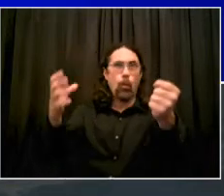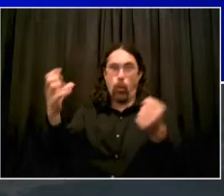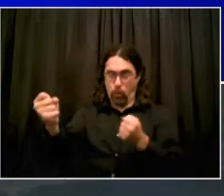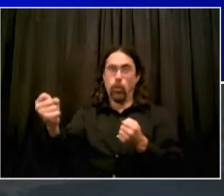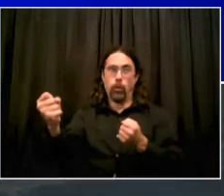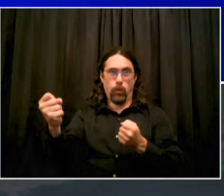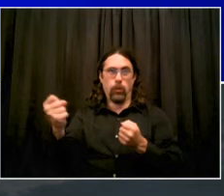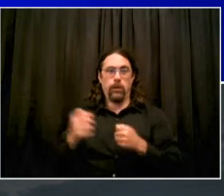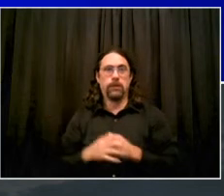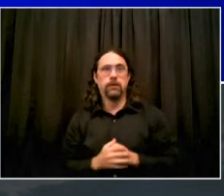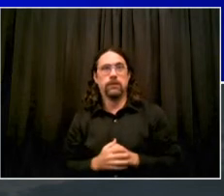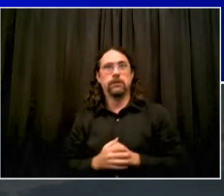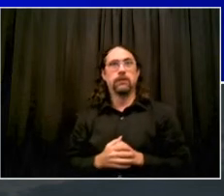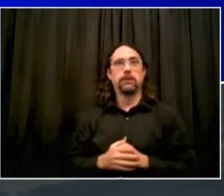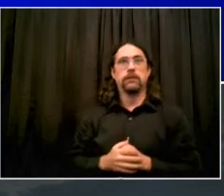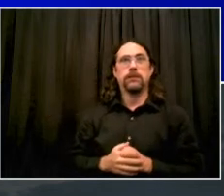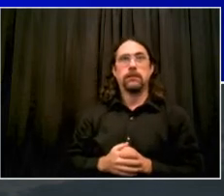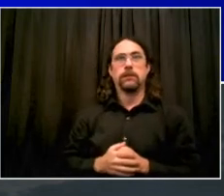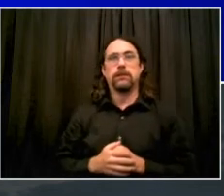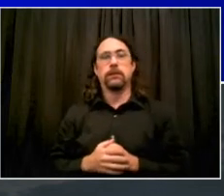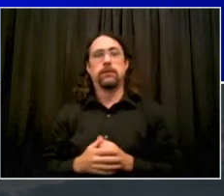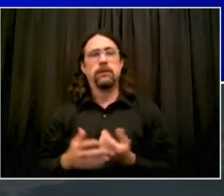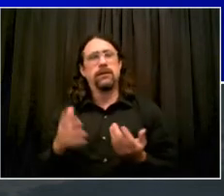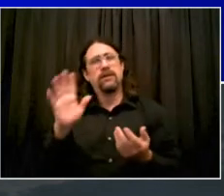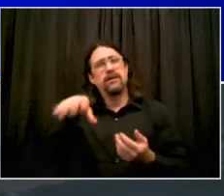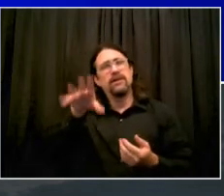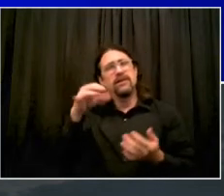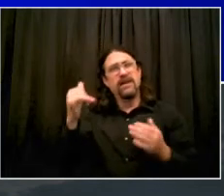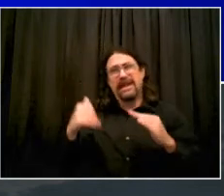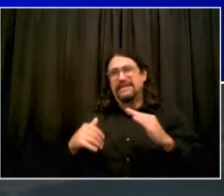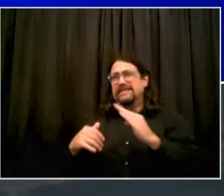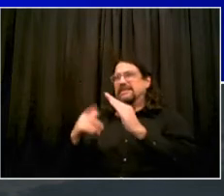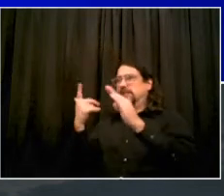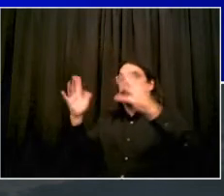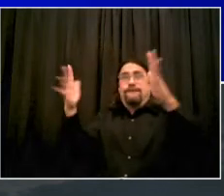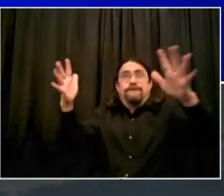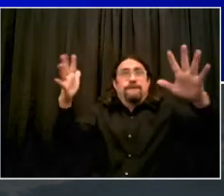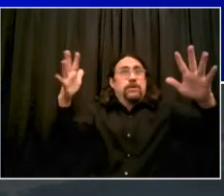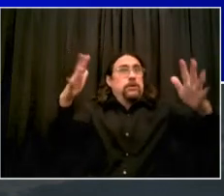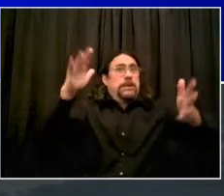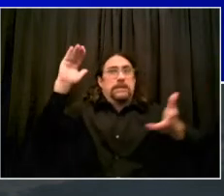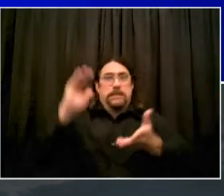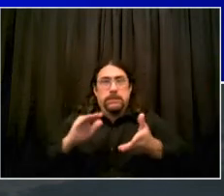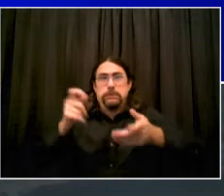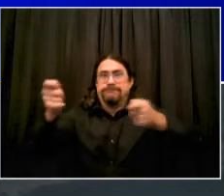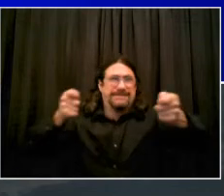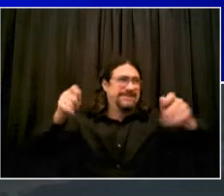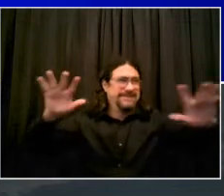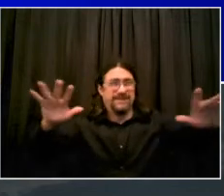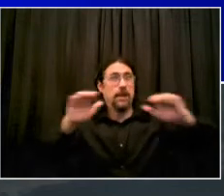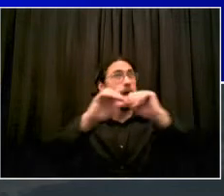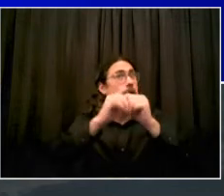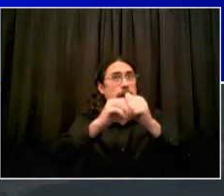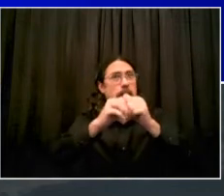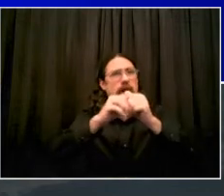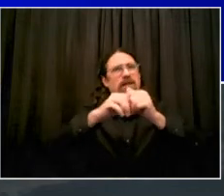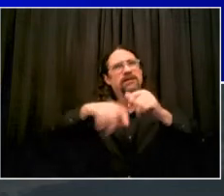zip codes, it is crucial we get a true picture of what's going on. We need a lot more people to get tested. We need the whole